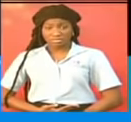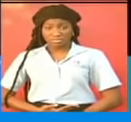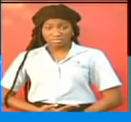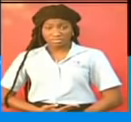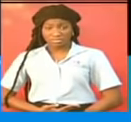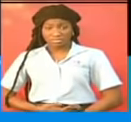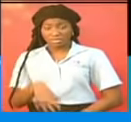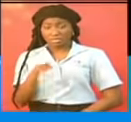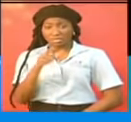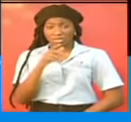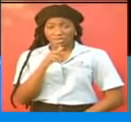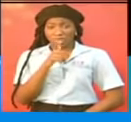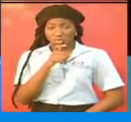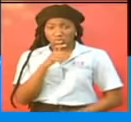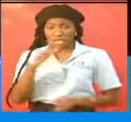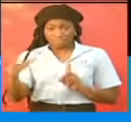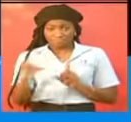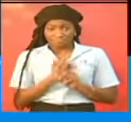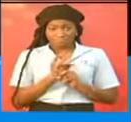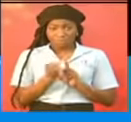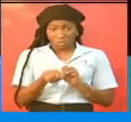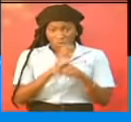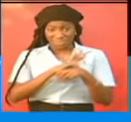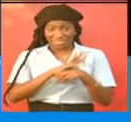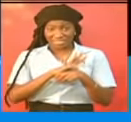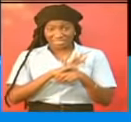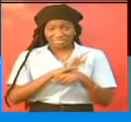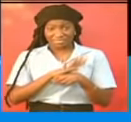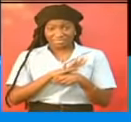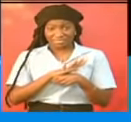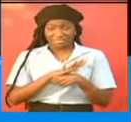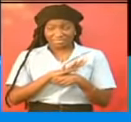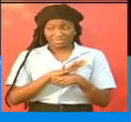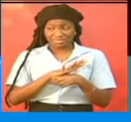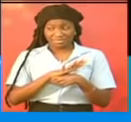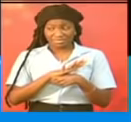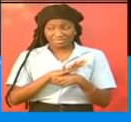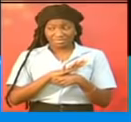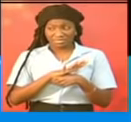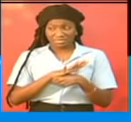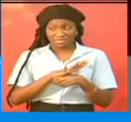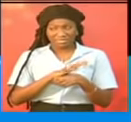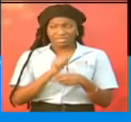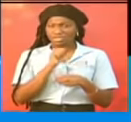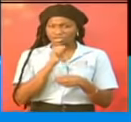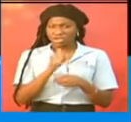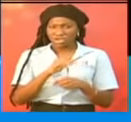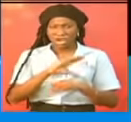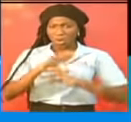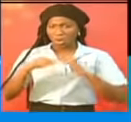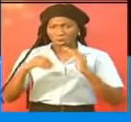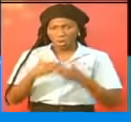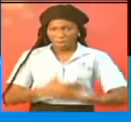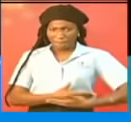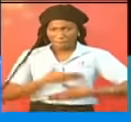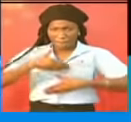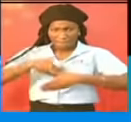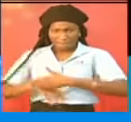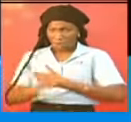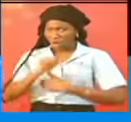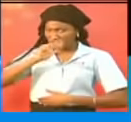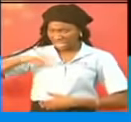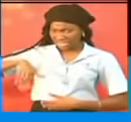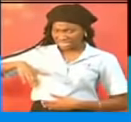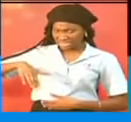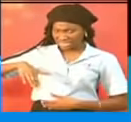had contracted the COVID-19, not all of them delivered their babies. Can you say how